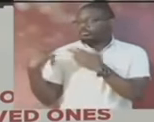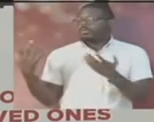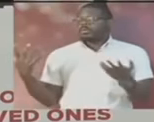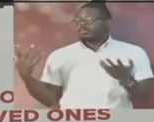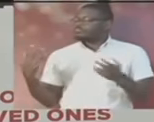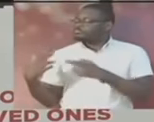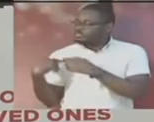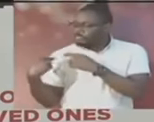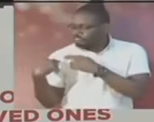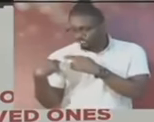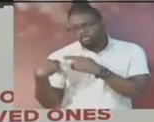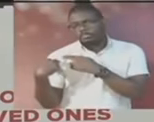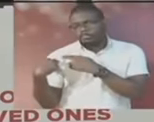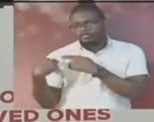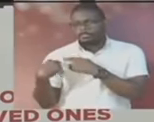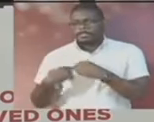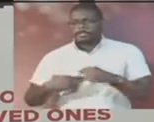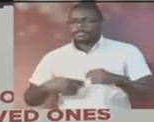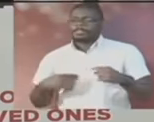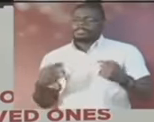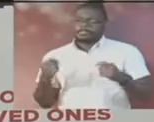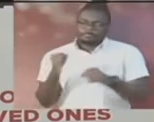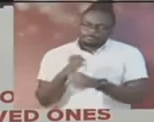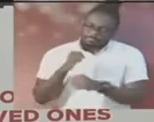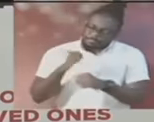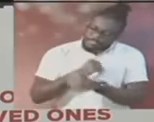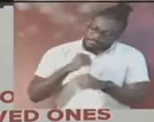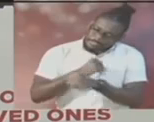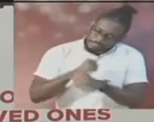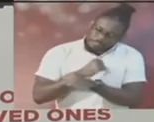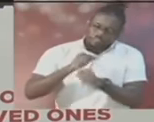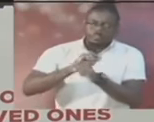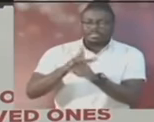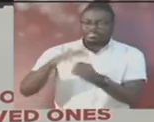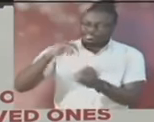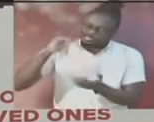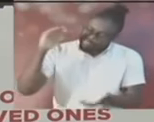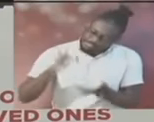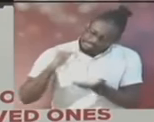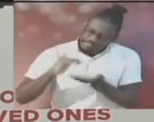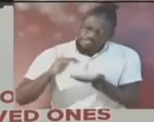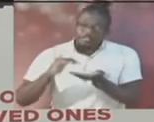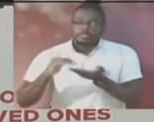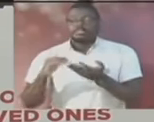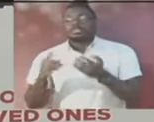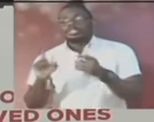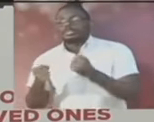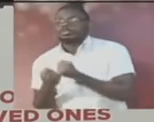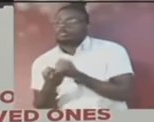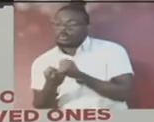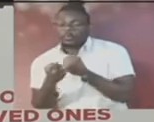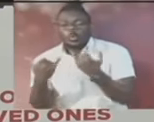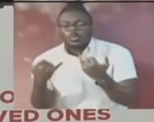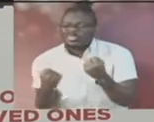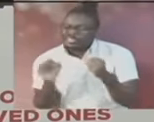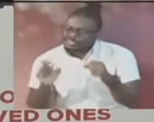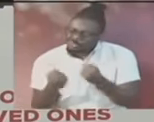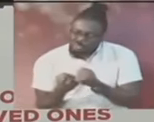Tobago, we need your support at this point in time. We need your assistance. Let's protect our population and let's